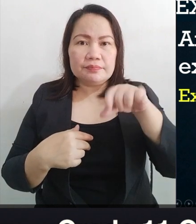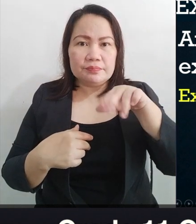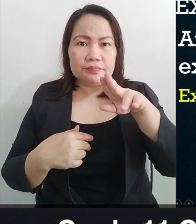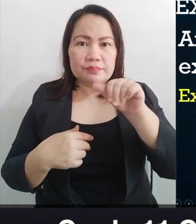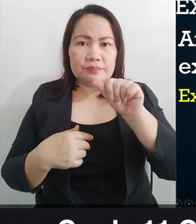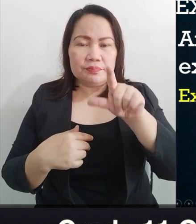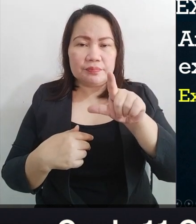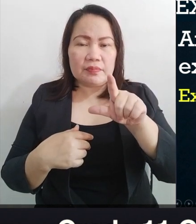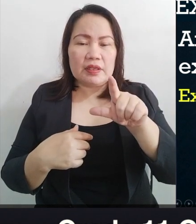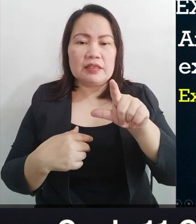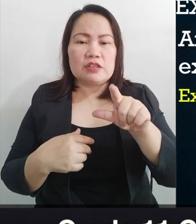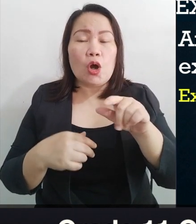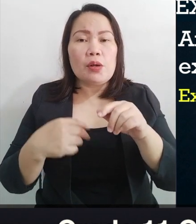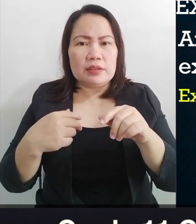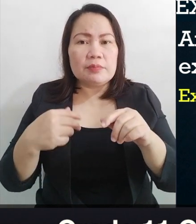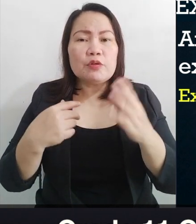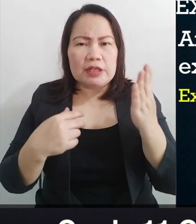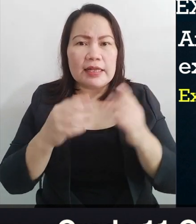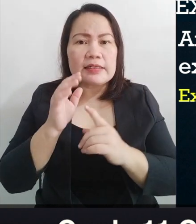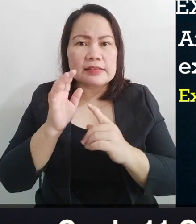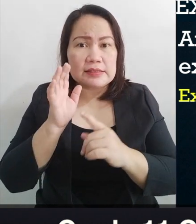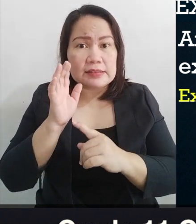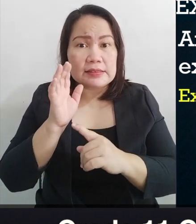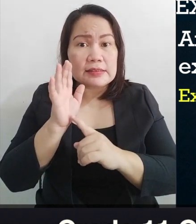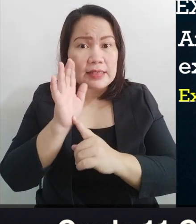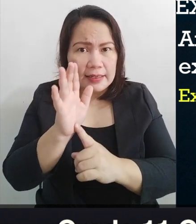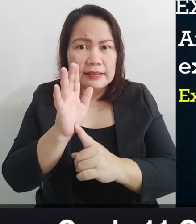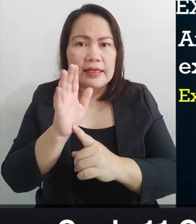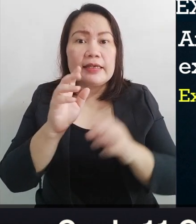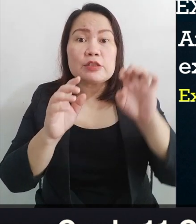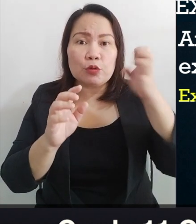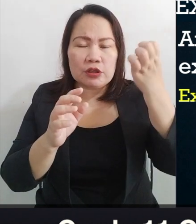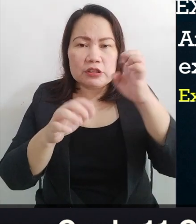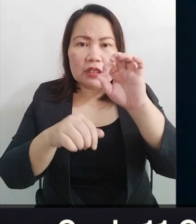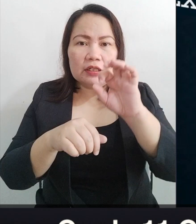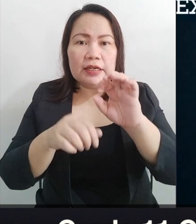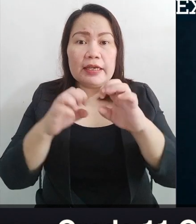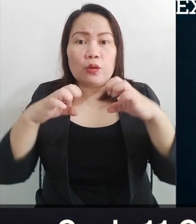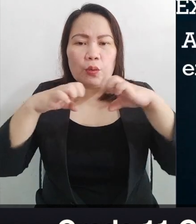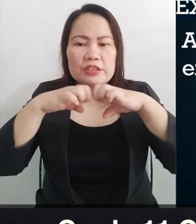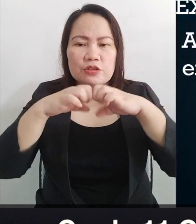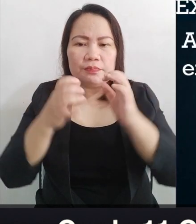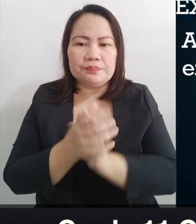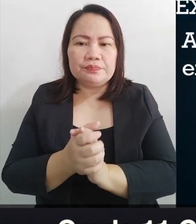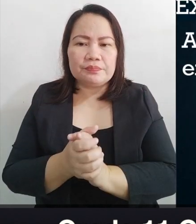yung palatandaan nyo na that is exponential equation. Next.